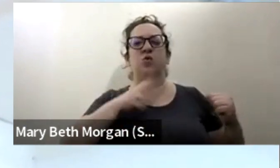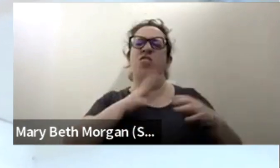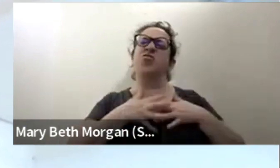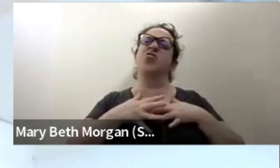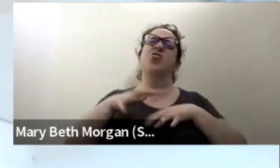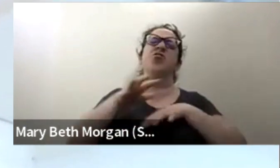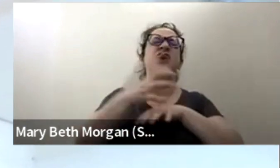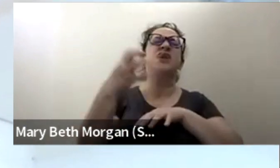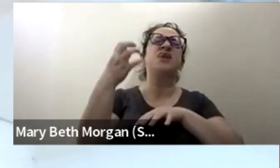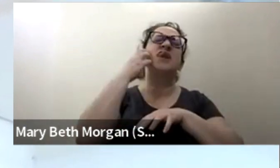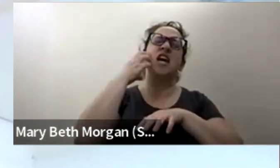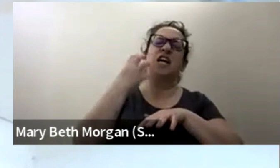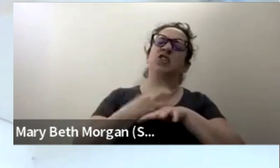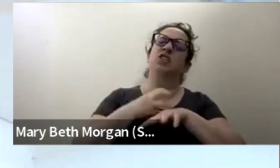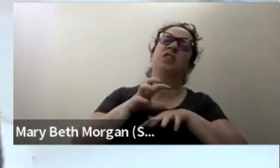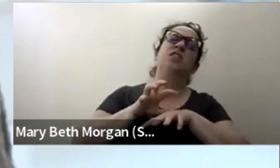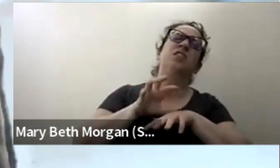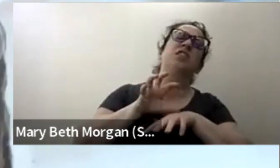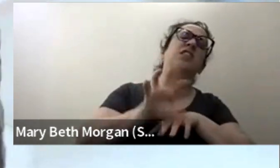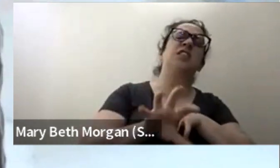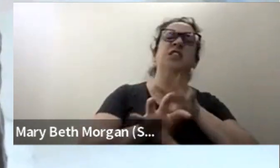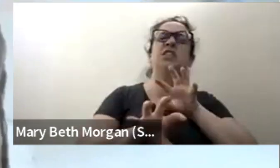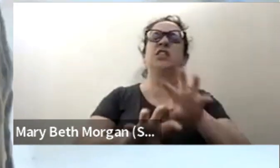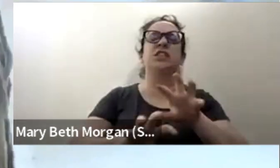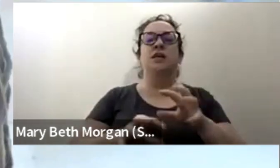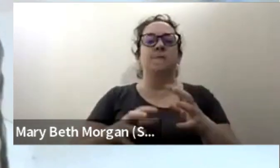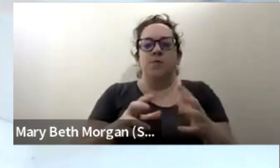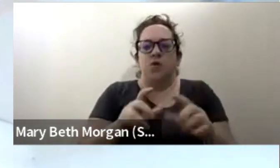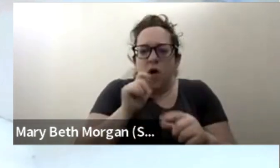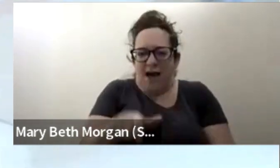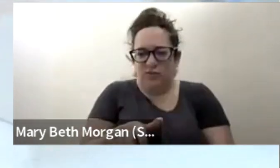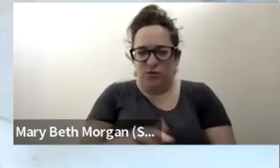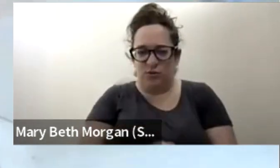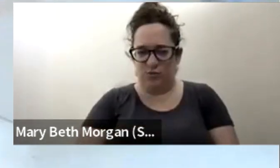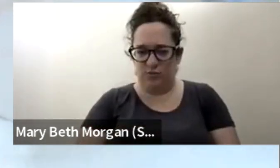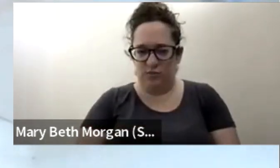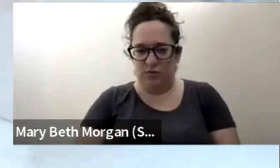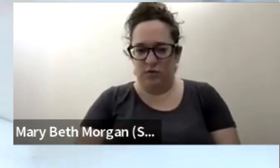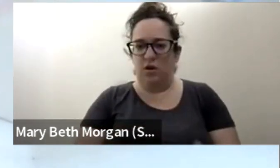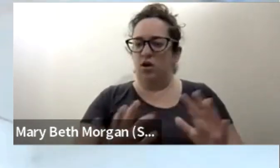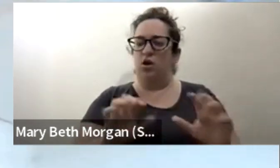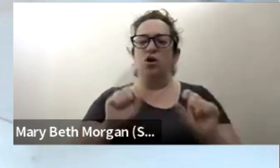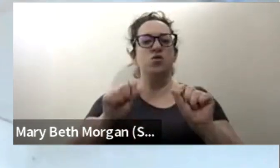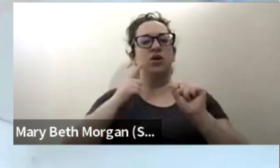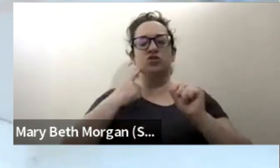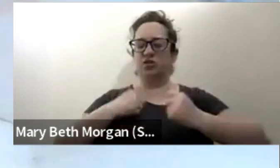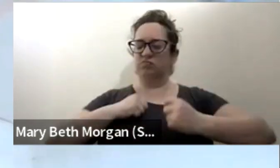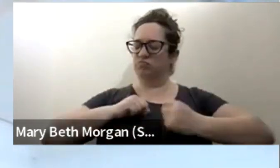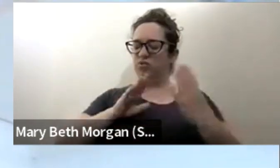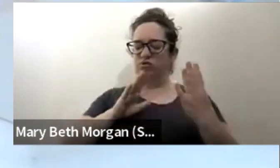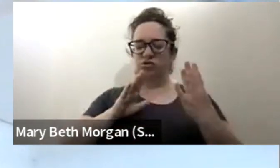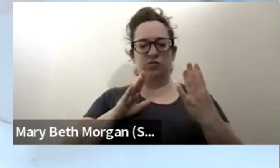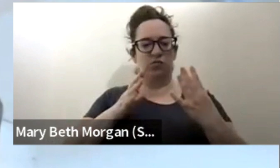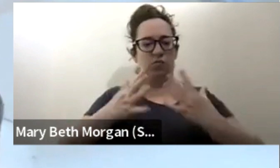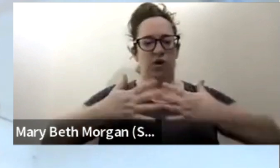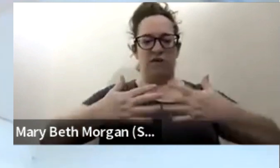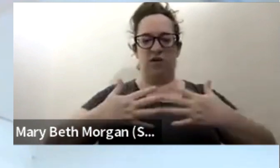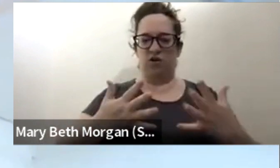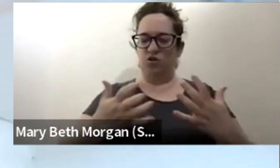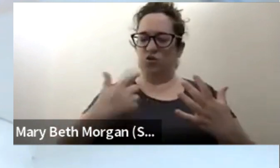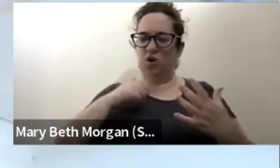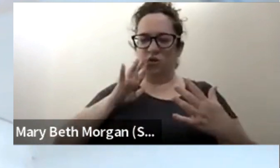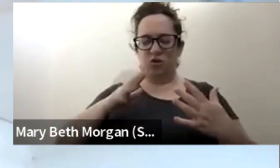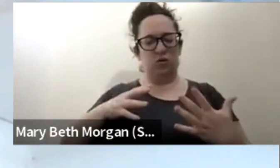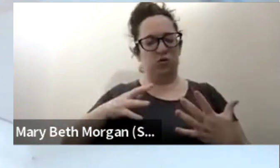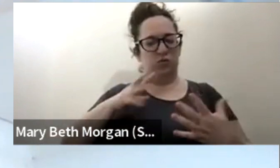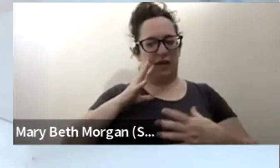to spray it on, unless you're playing a character that is spraying on and trying out things. But it doesn't sound like that's what you want